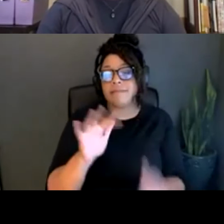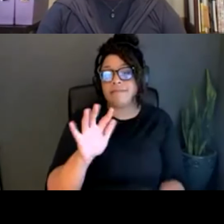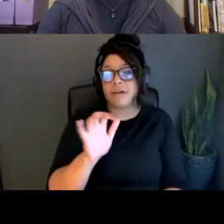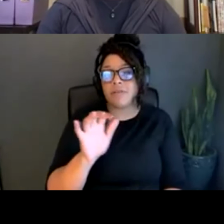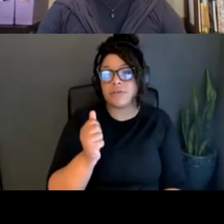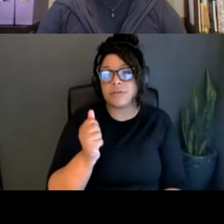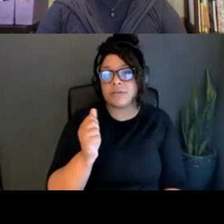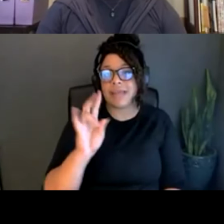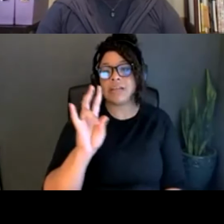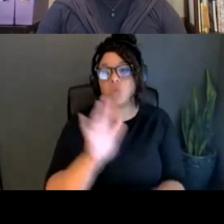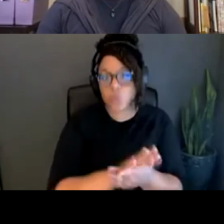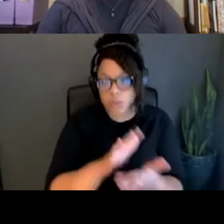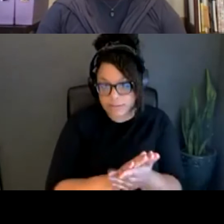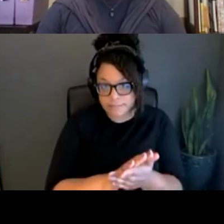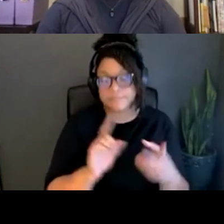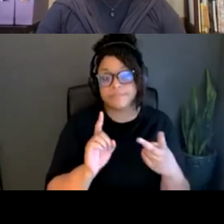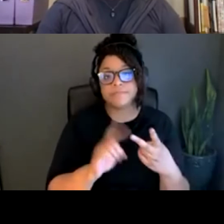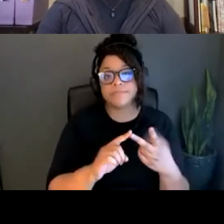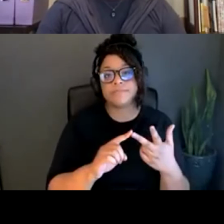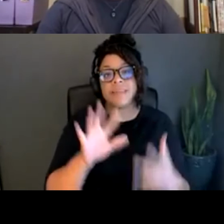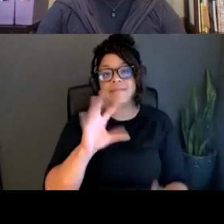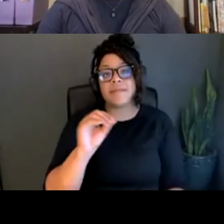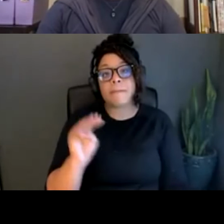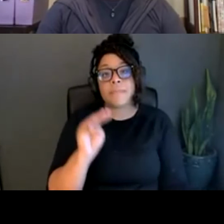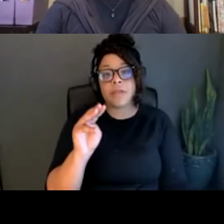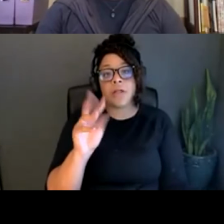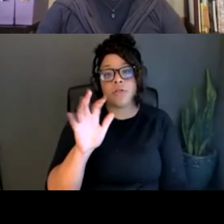95,507 schools, and